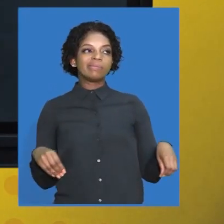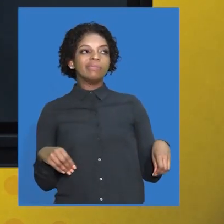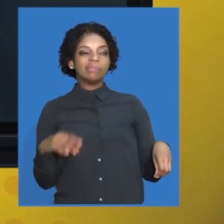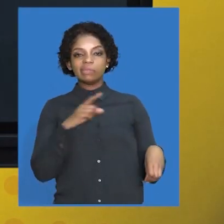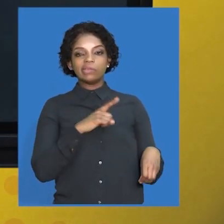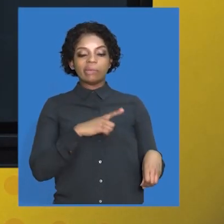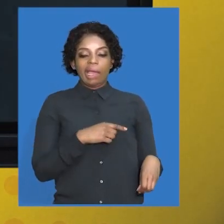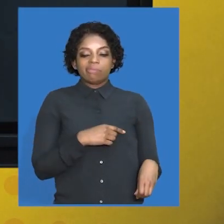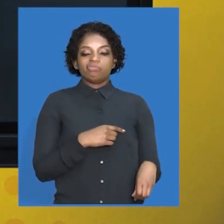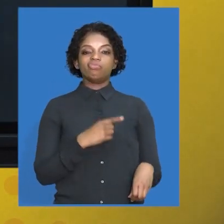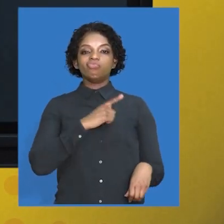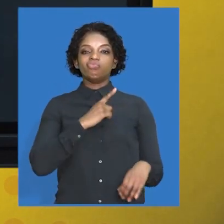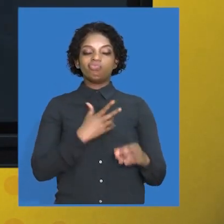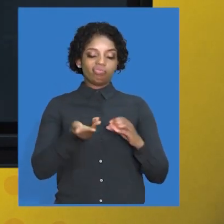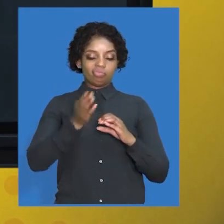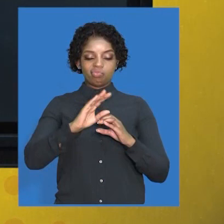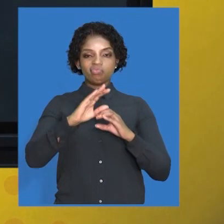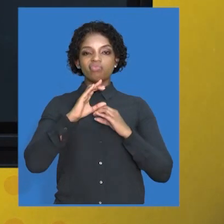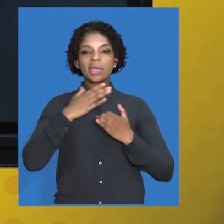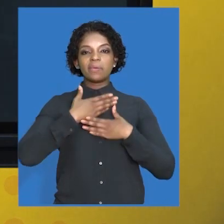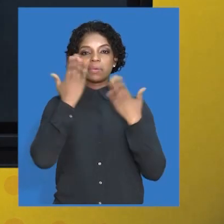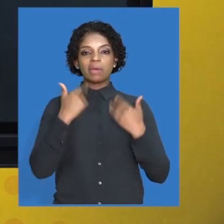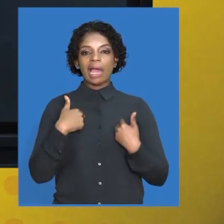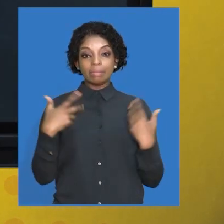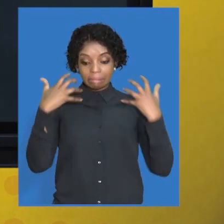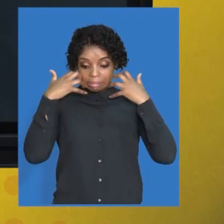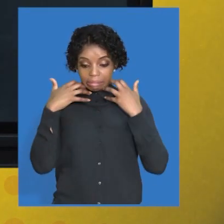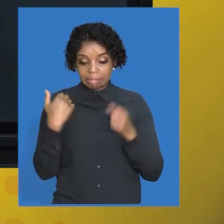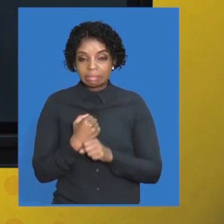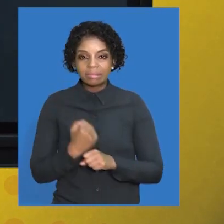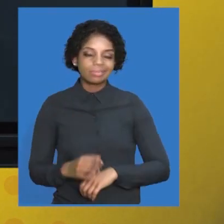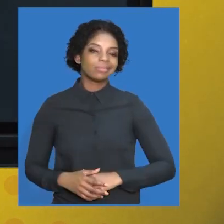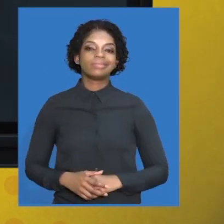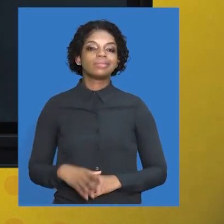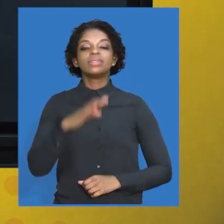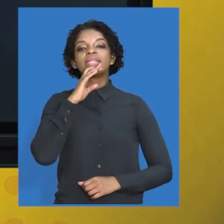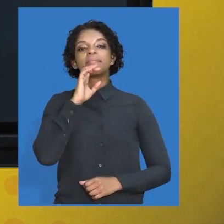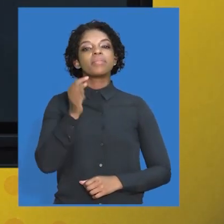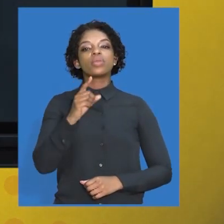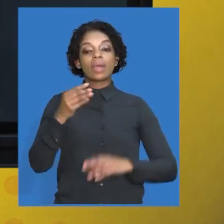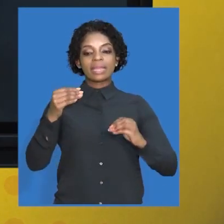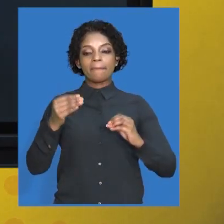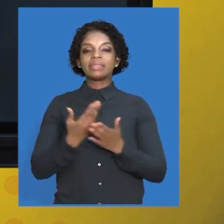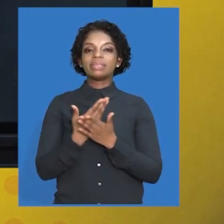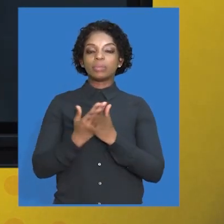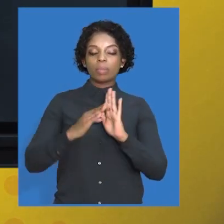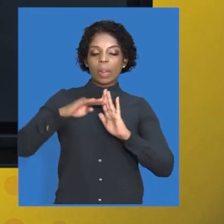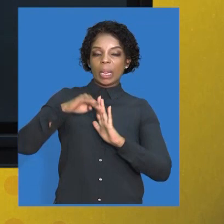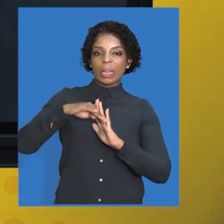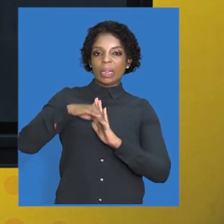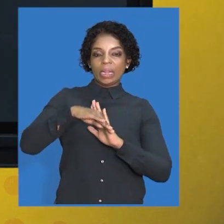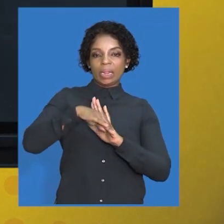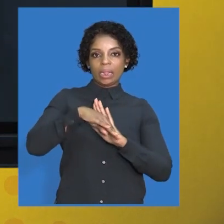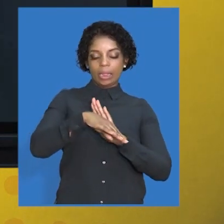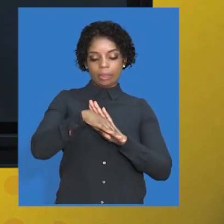anything. And that could hamper the productivity of the business. That also could speed up the running down of the business,